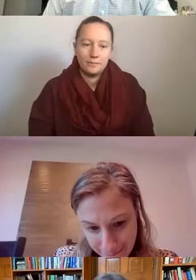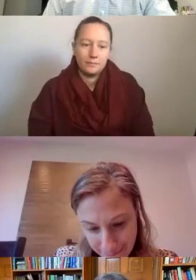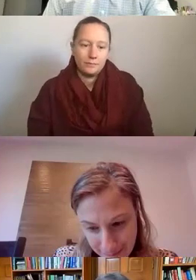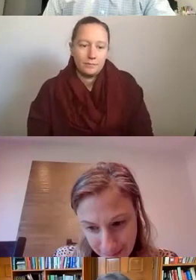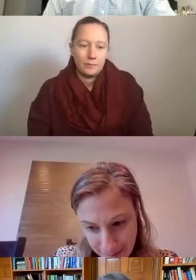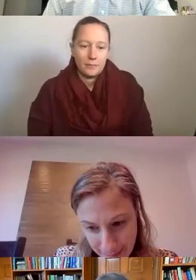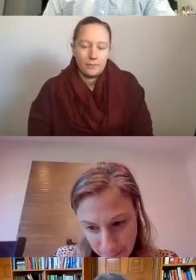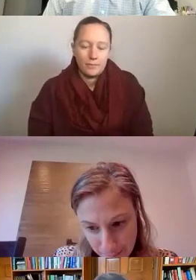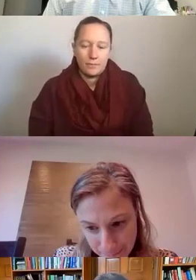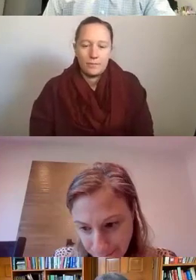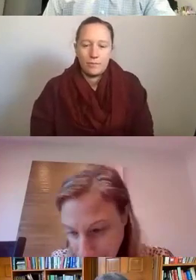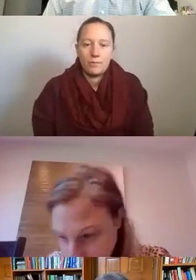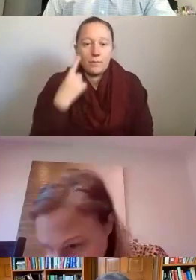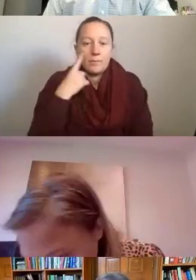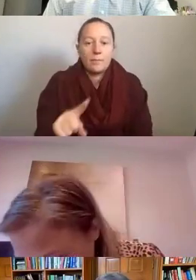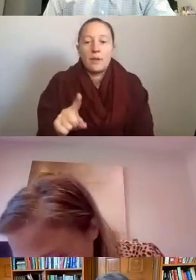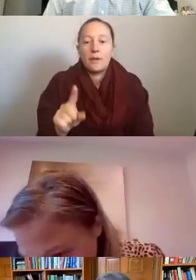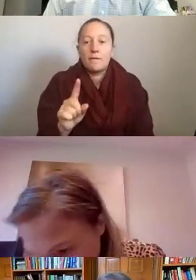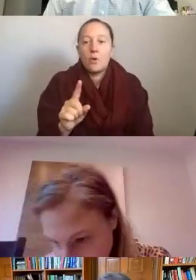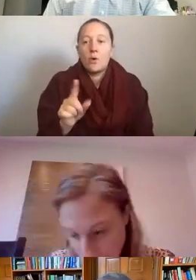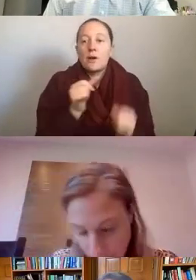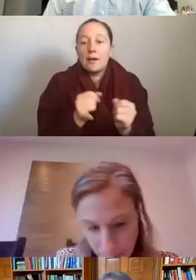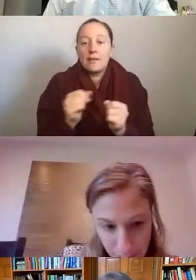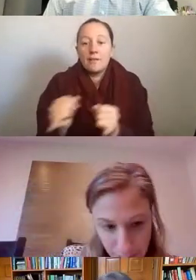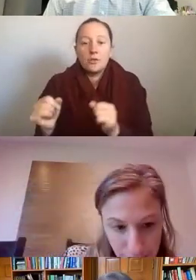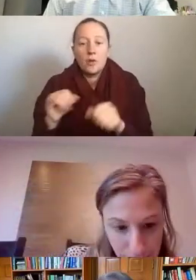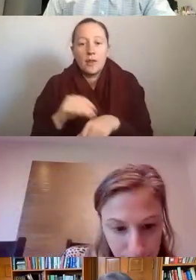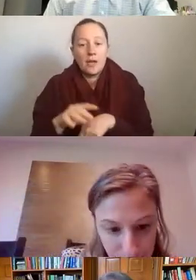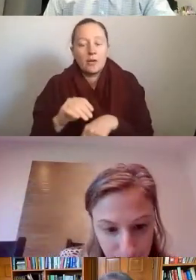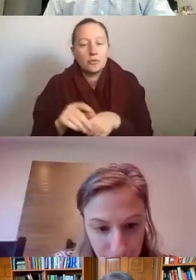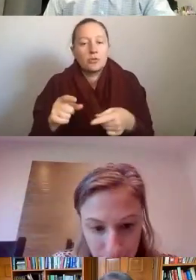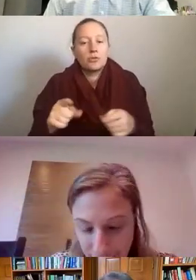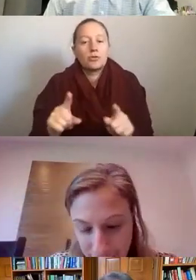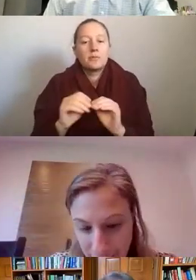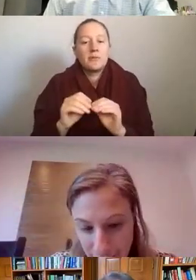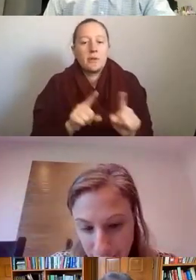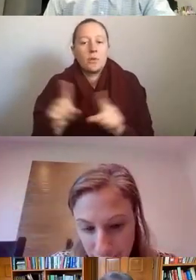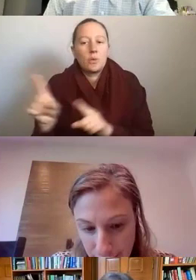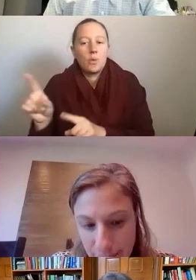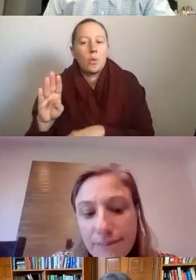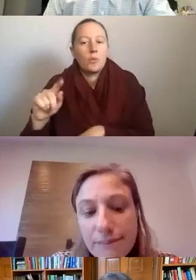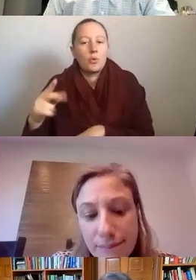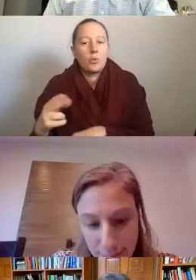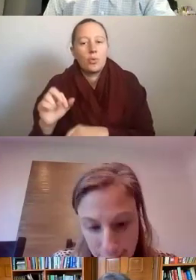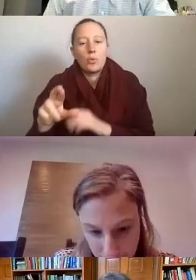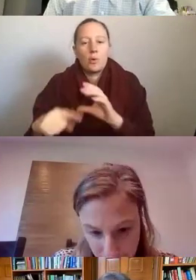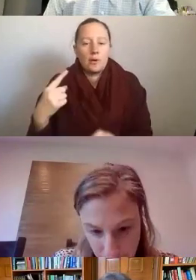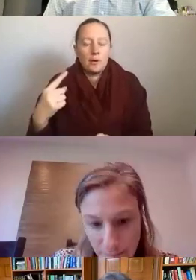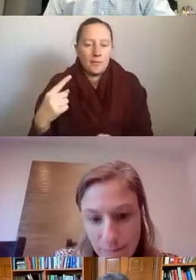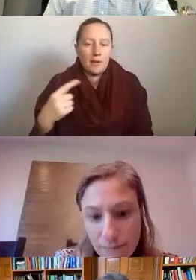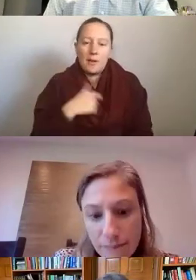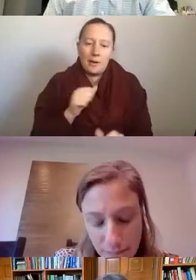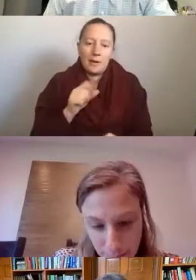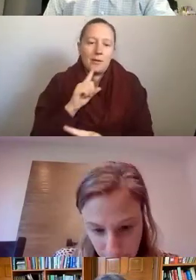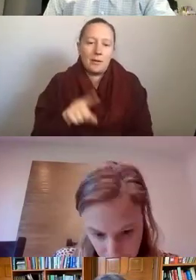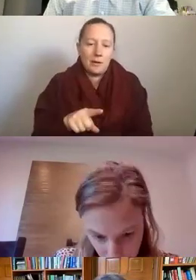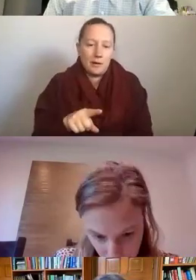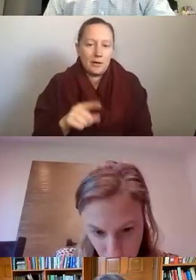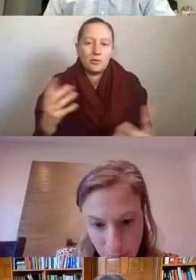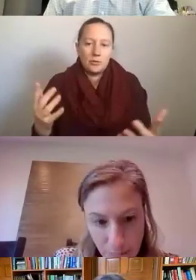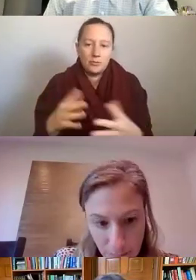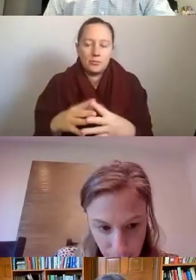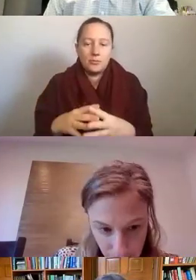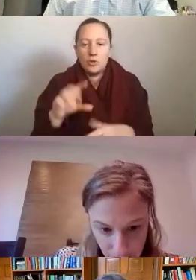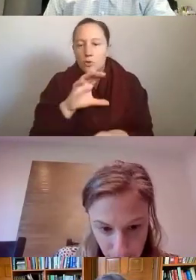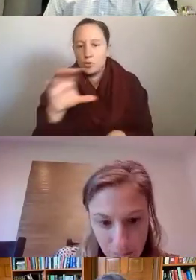Like I say, for individual counseling during the meeting, go to the booth or email me. I'm happy to do a